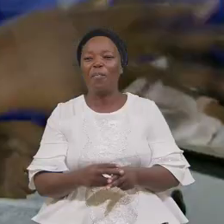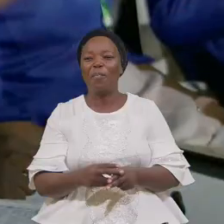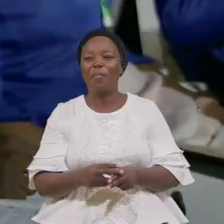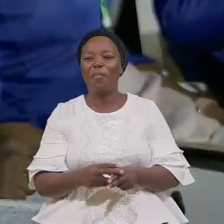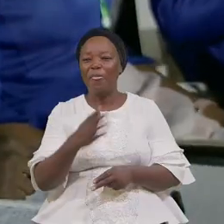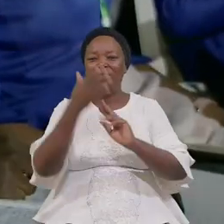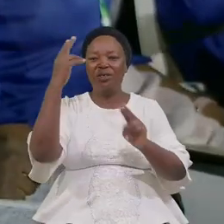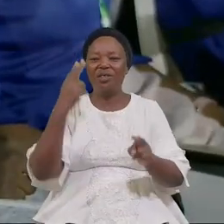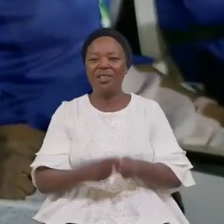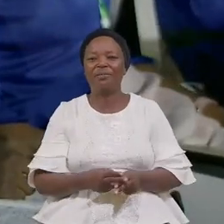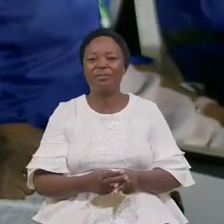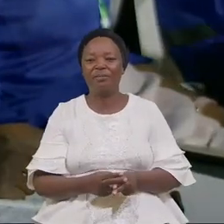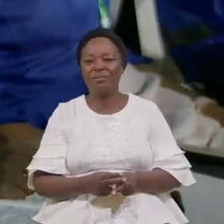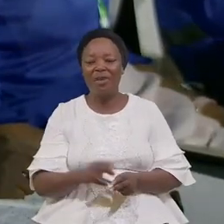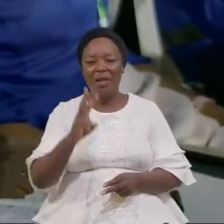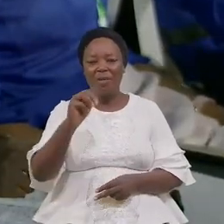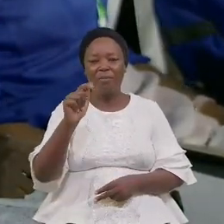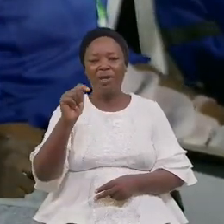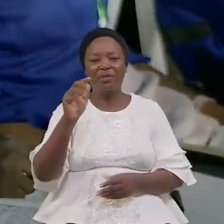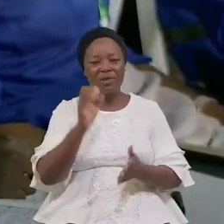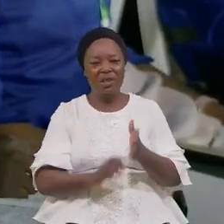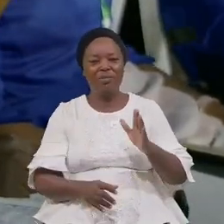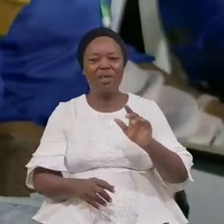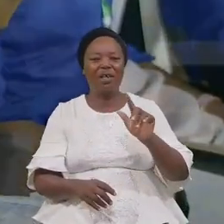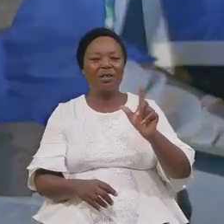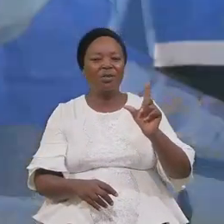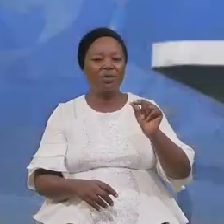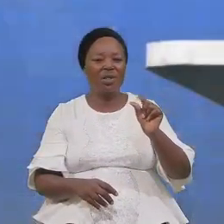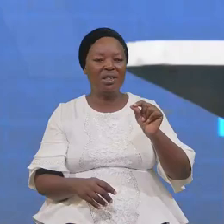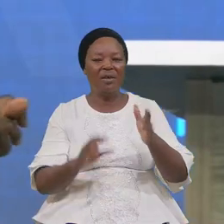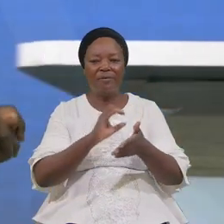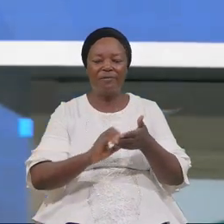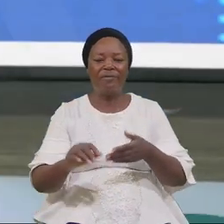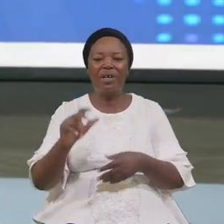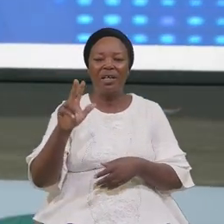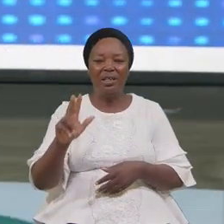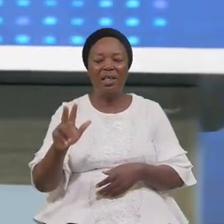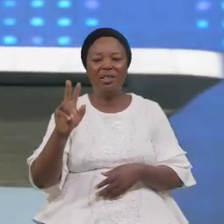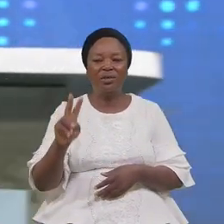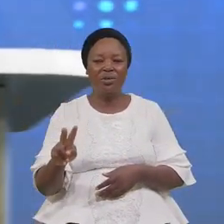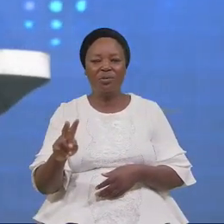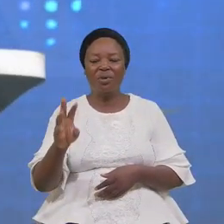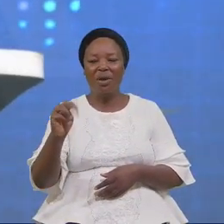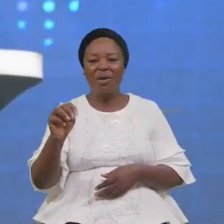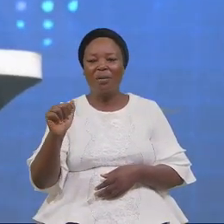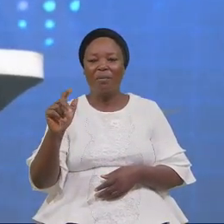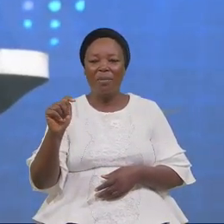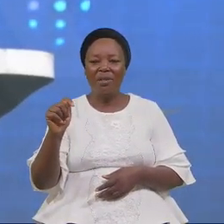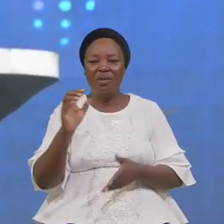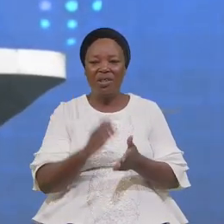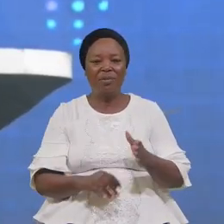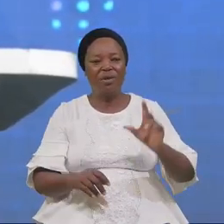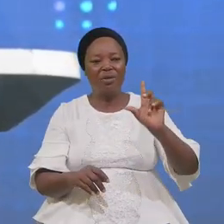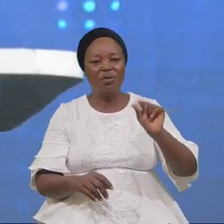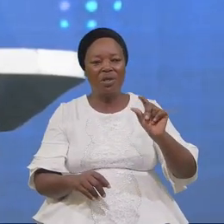Jesus' name. Matthew chapter 20, I'm reading from verse 32. Matthew chapter 20. And we read